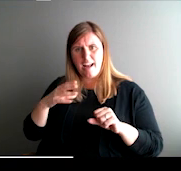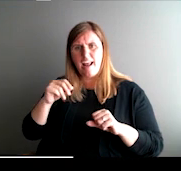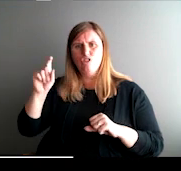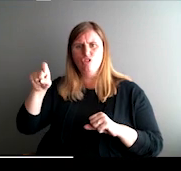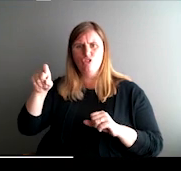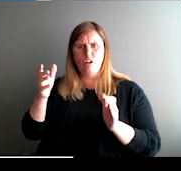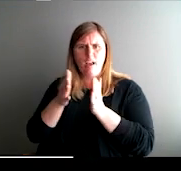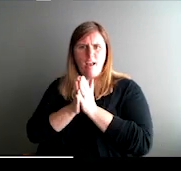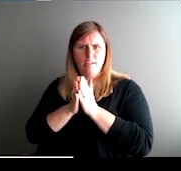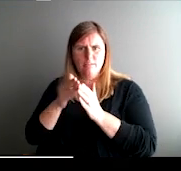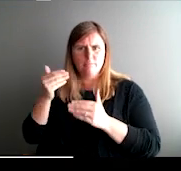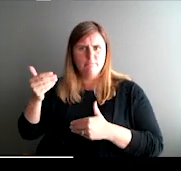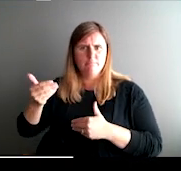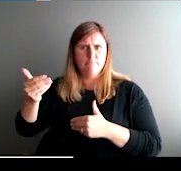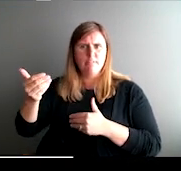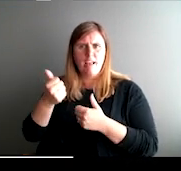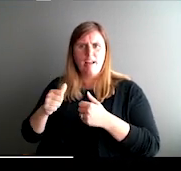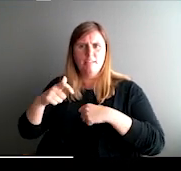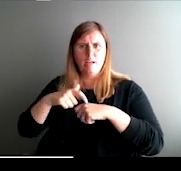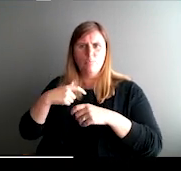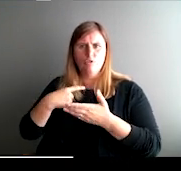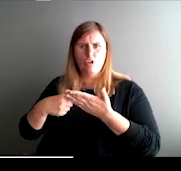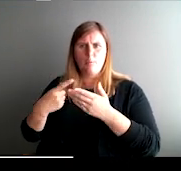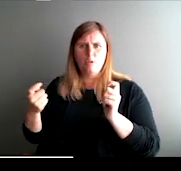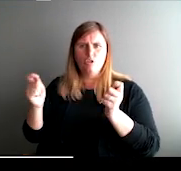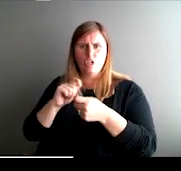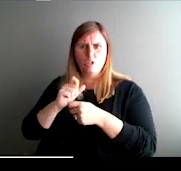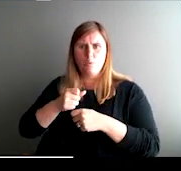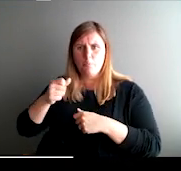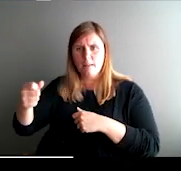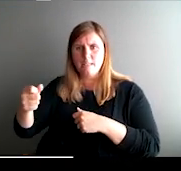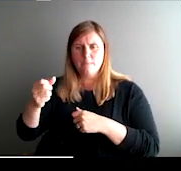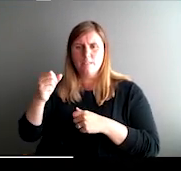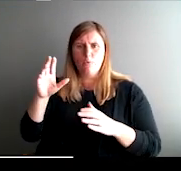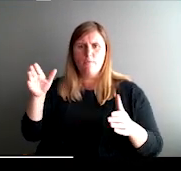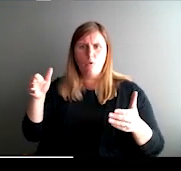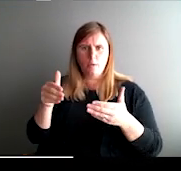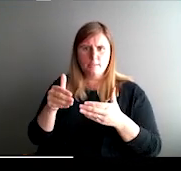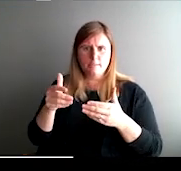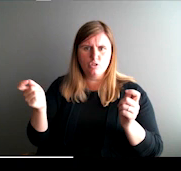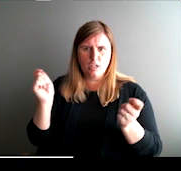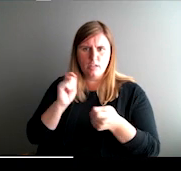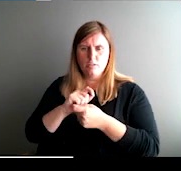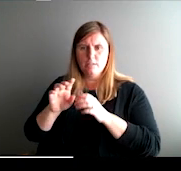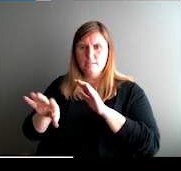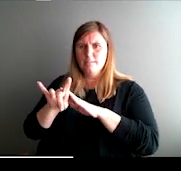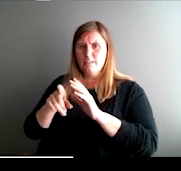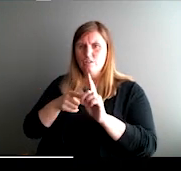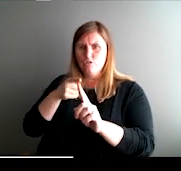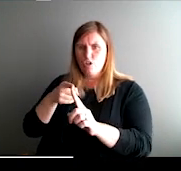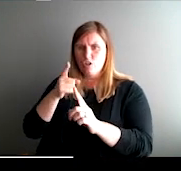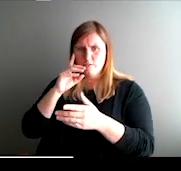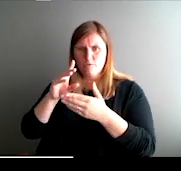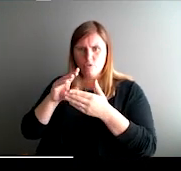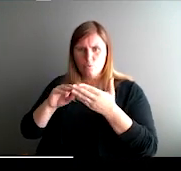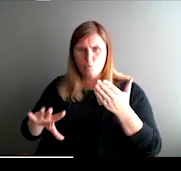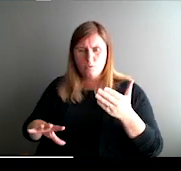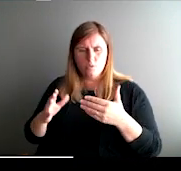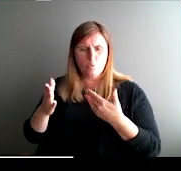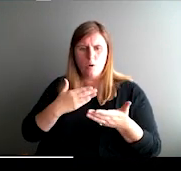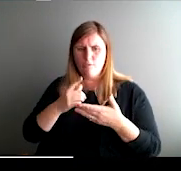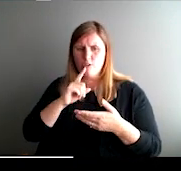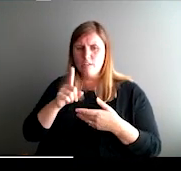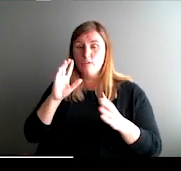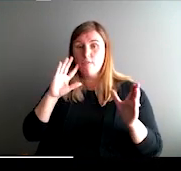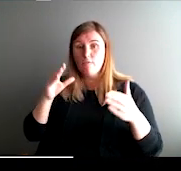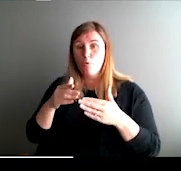ask anytime we're talking about changes in placement, changes in focus, selecting targets for students, whatever it is.